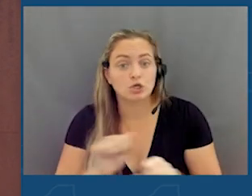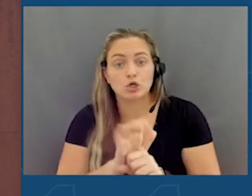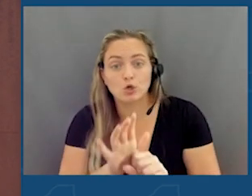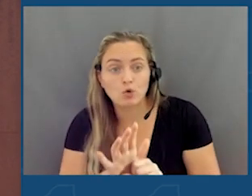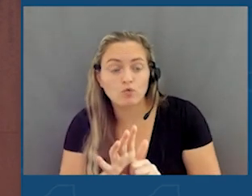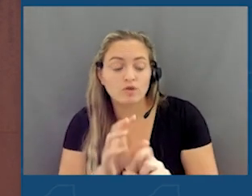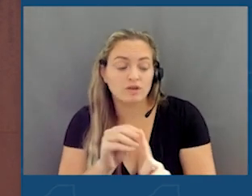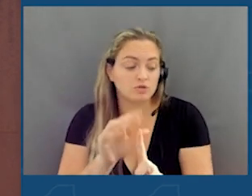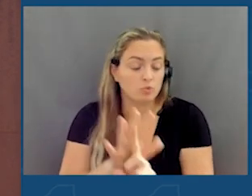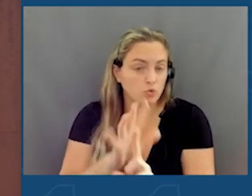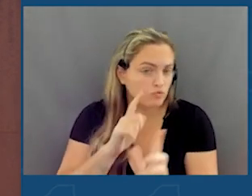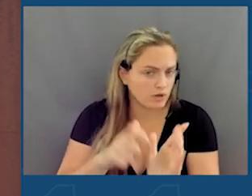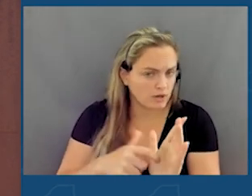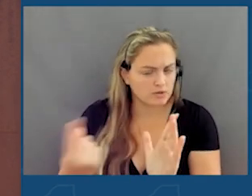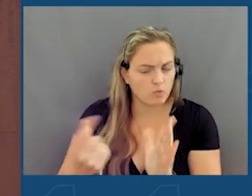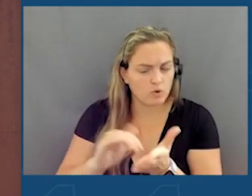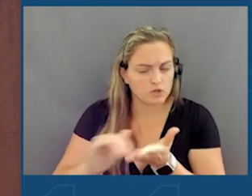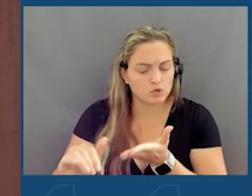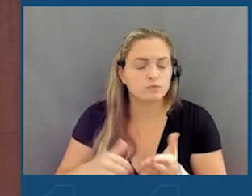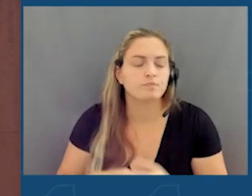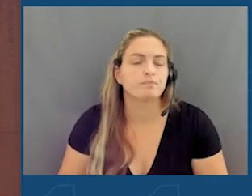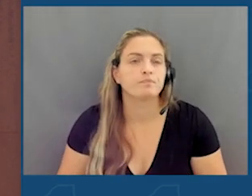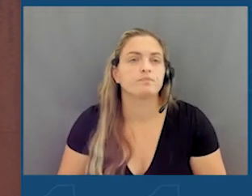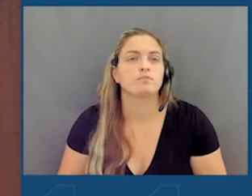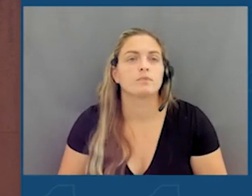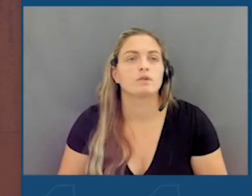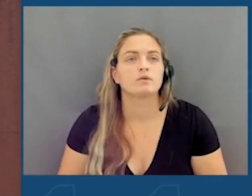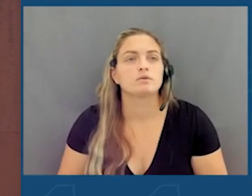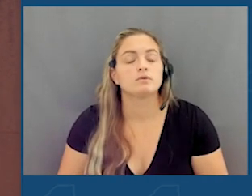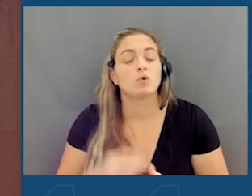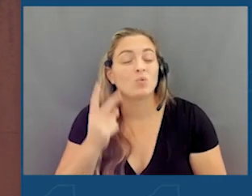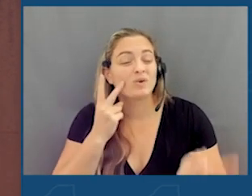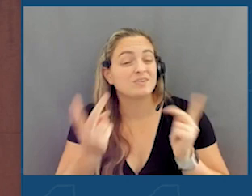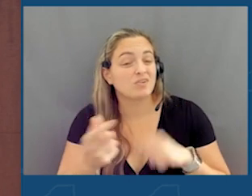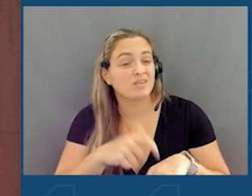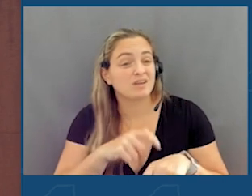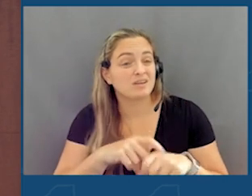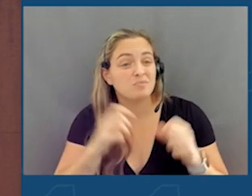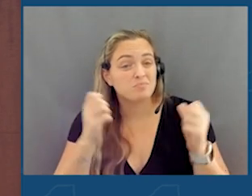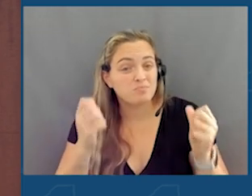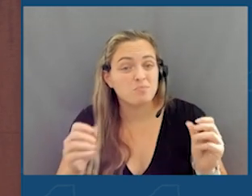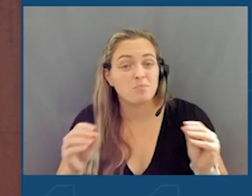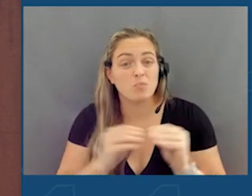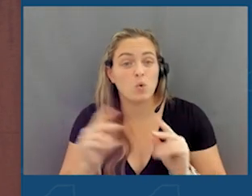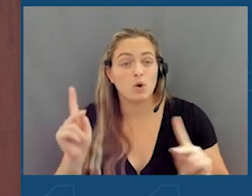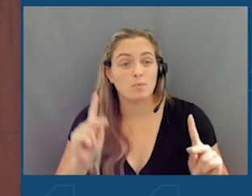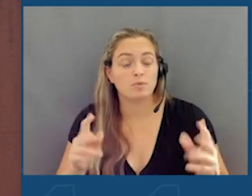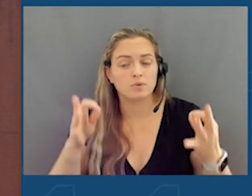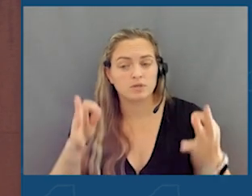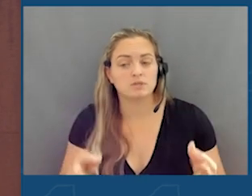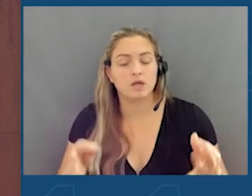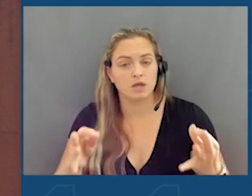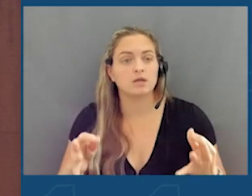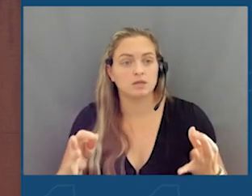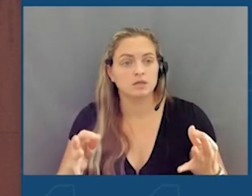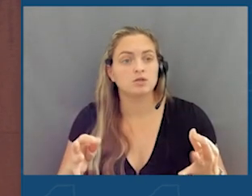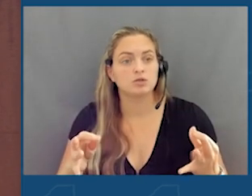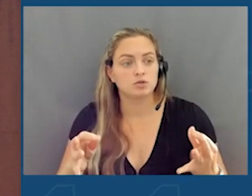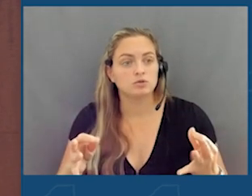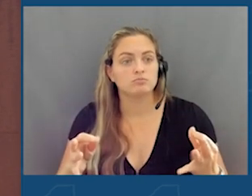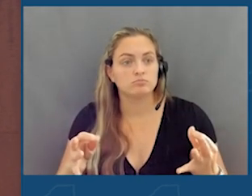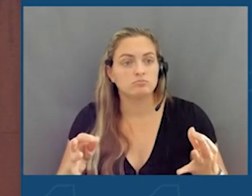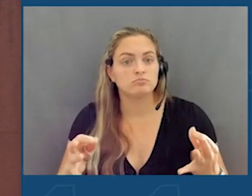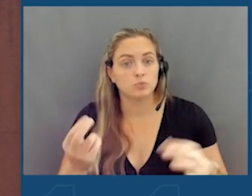exposure was recognized as an excuse. And what we saw during that period was so many more people chose to avail themselves of the opportunity to vote by